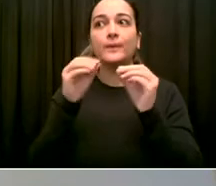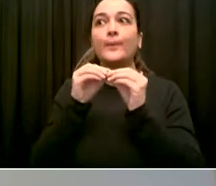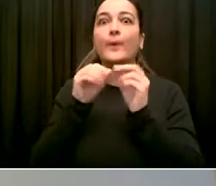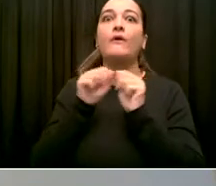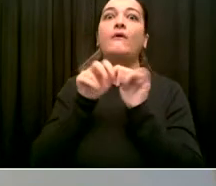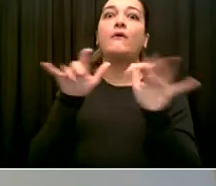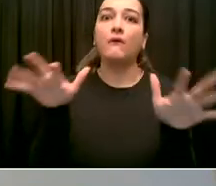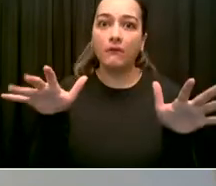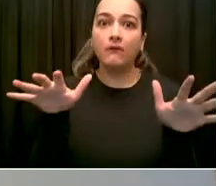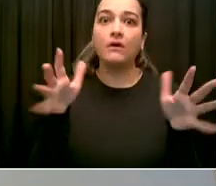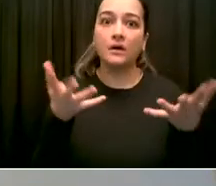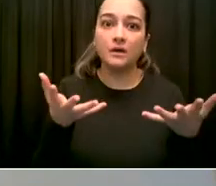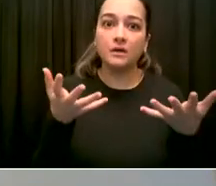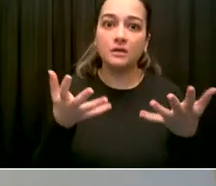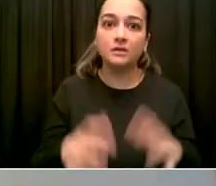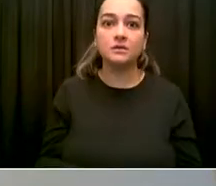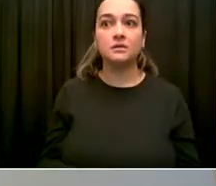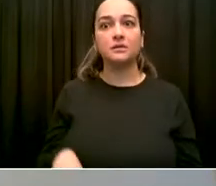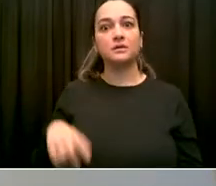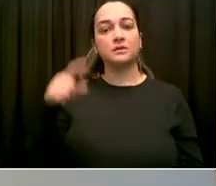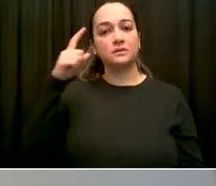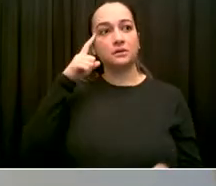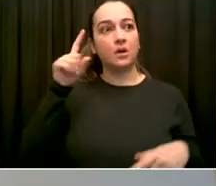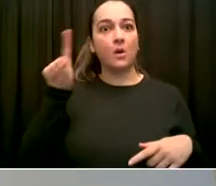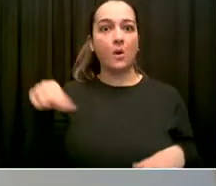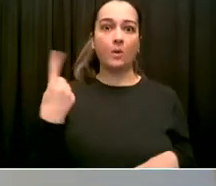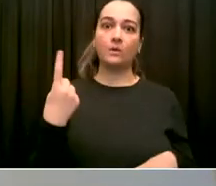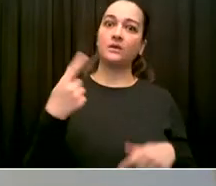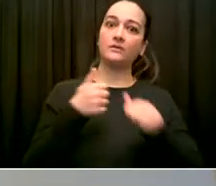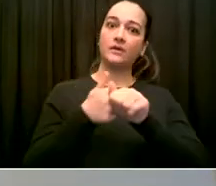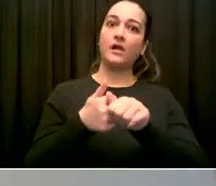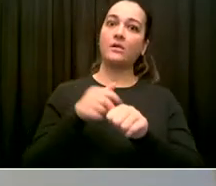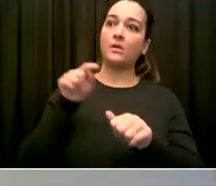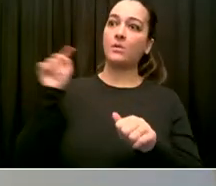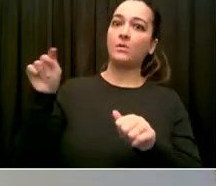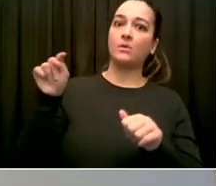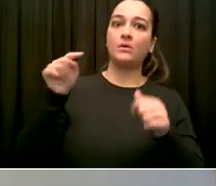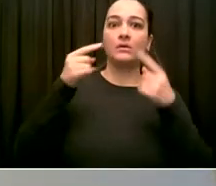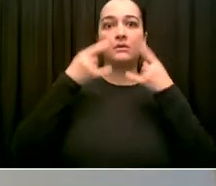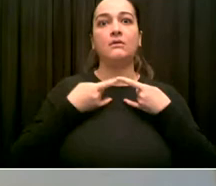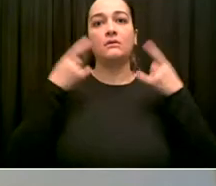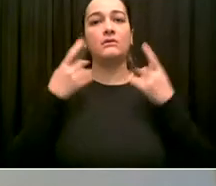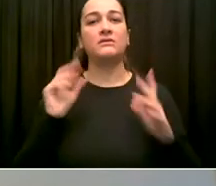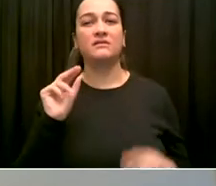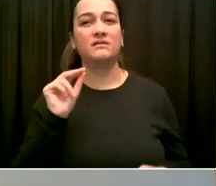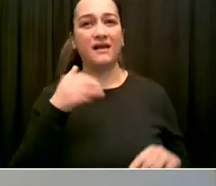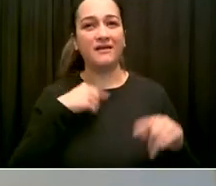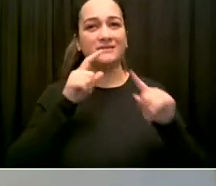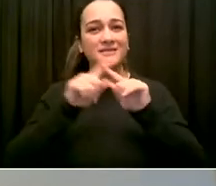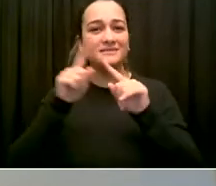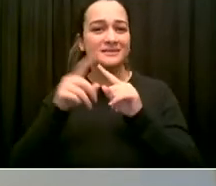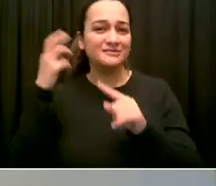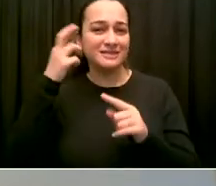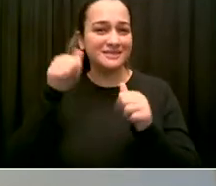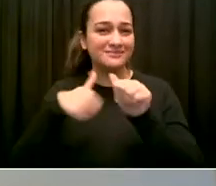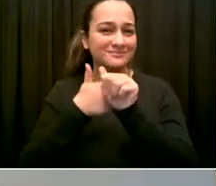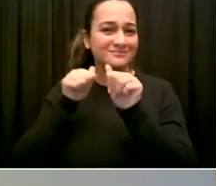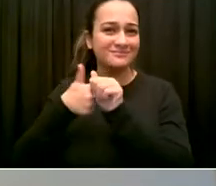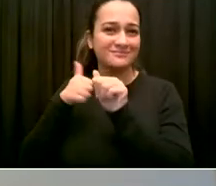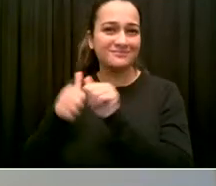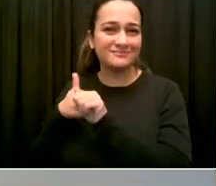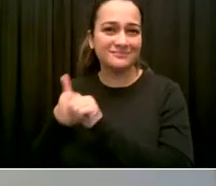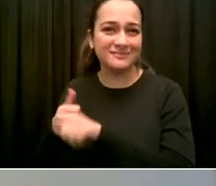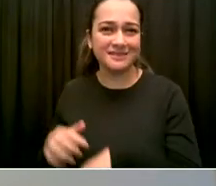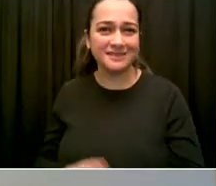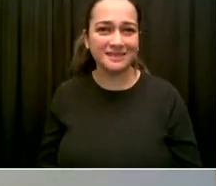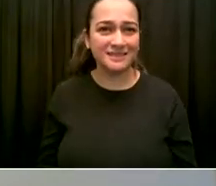them, and how frequently they're using it. So that's masks. But you also have to account for distance, which includes the density of your population. You have to account